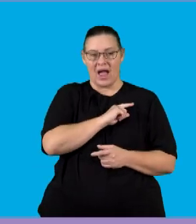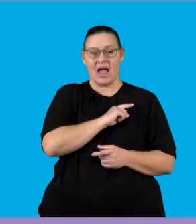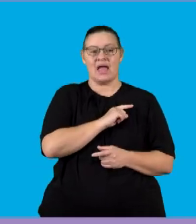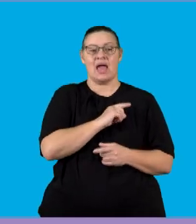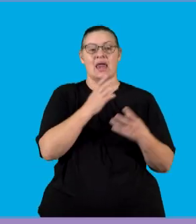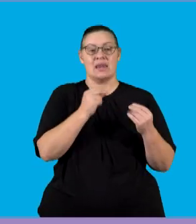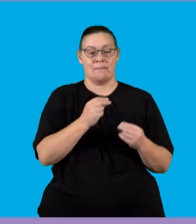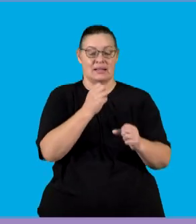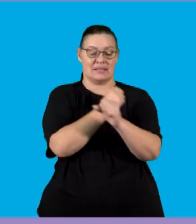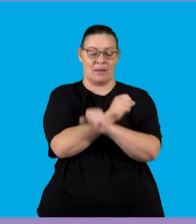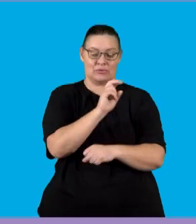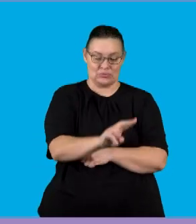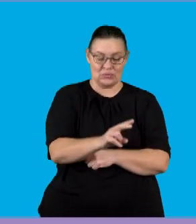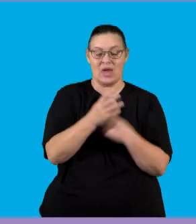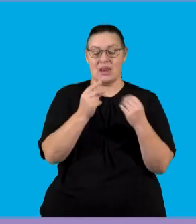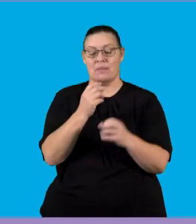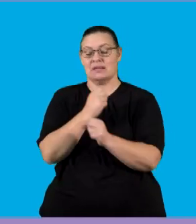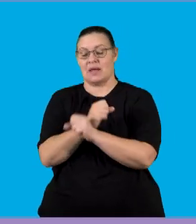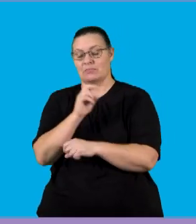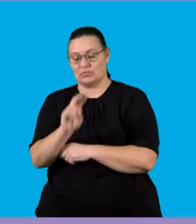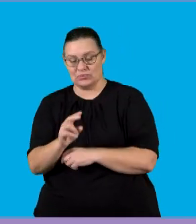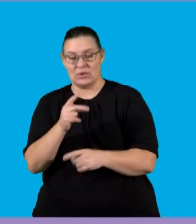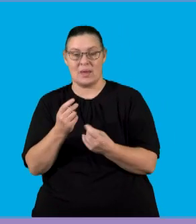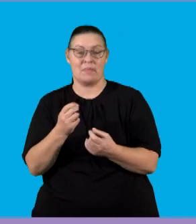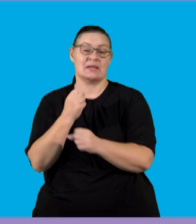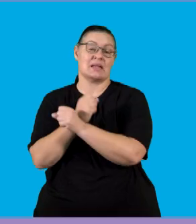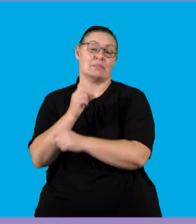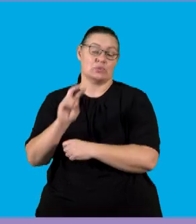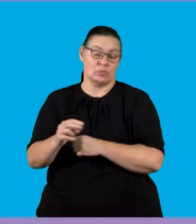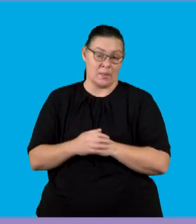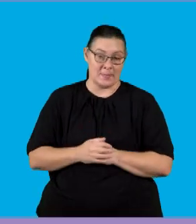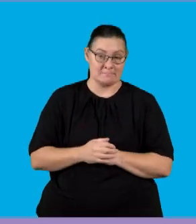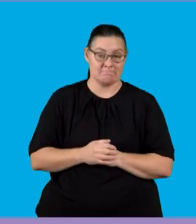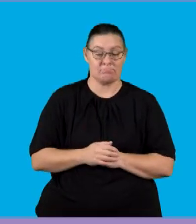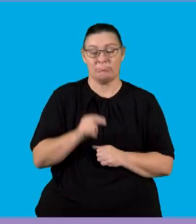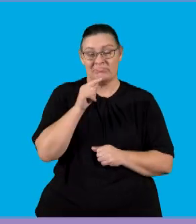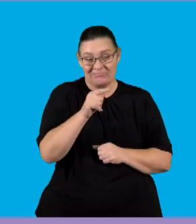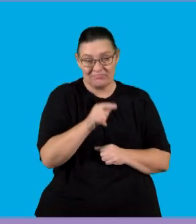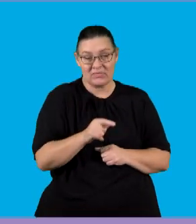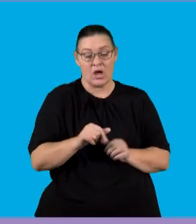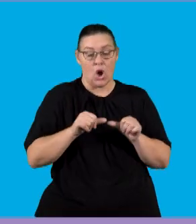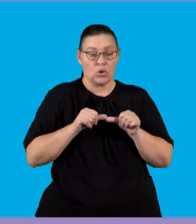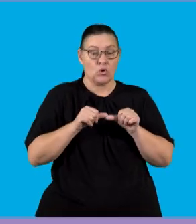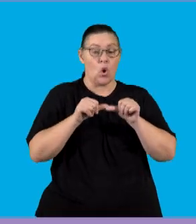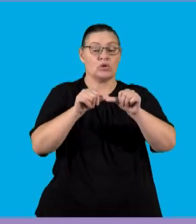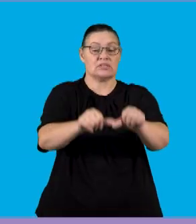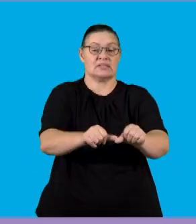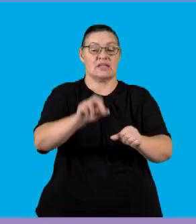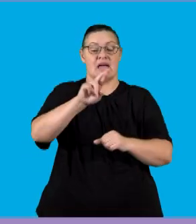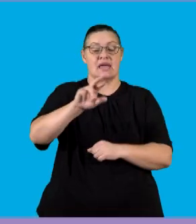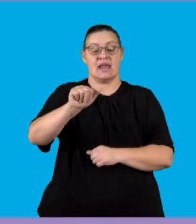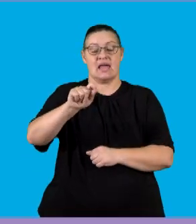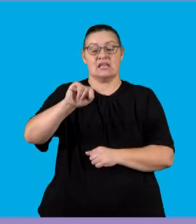did multiply by 2, and that times 2, or that 2, is actually our